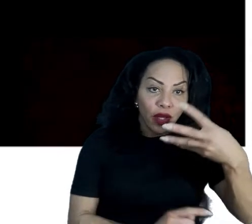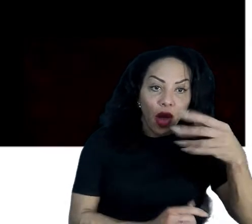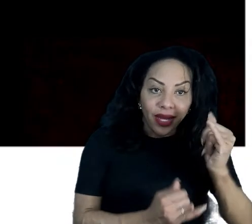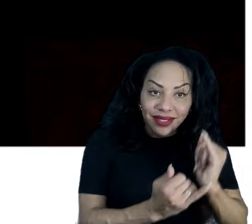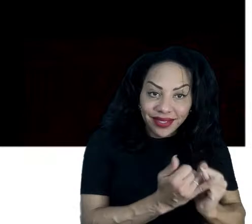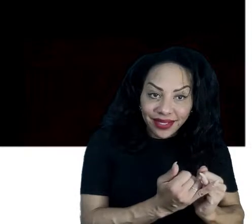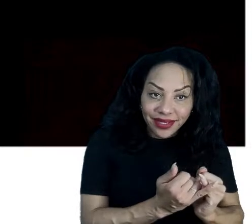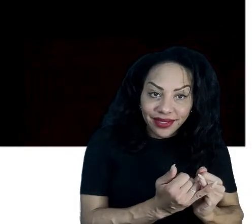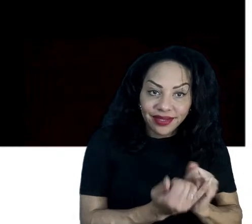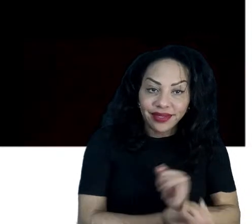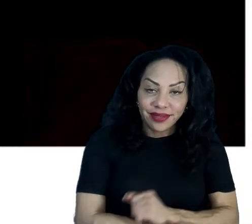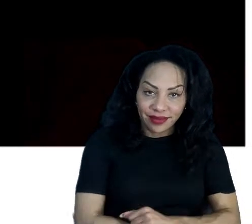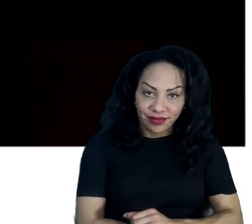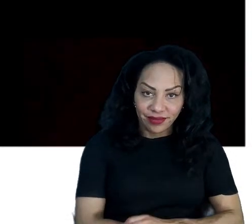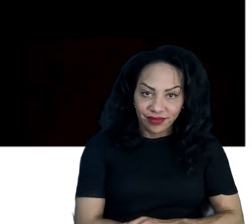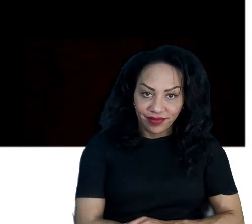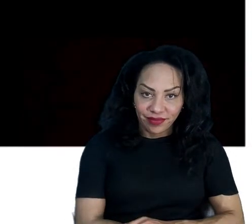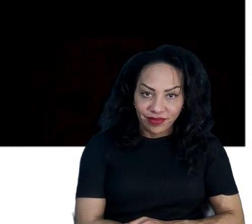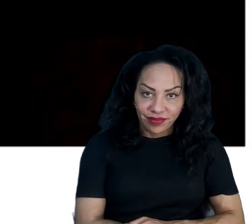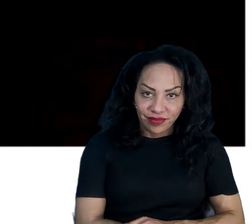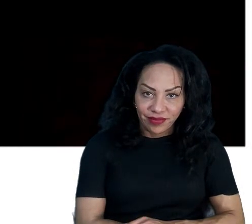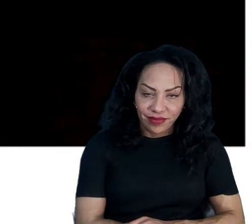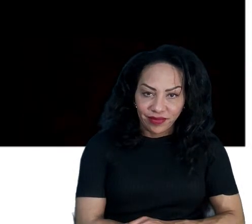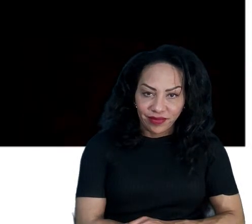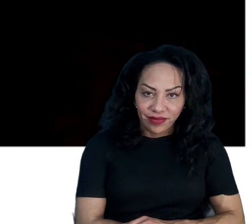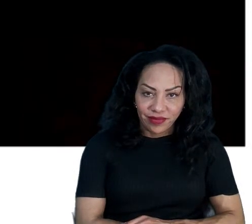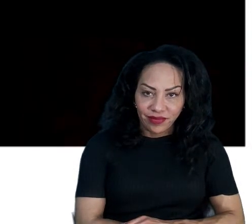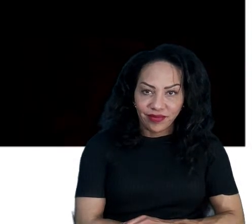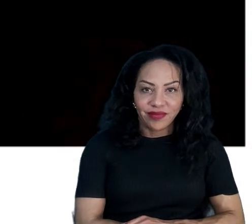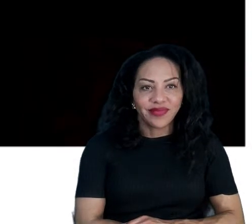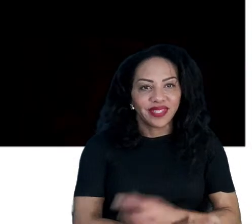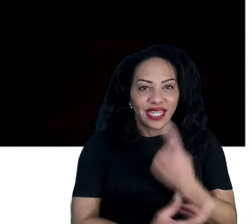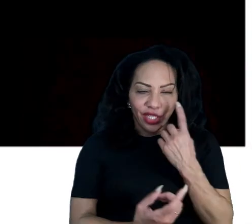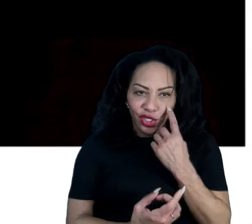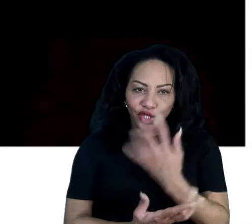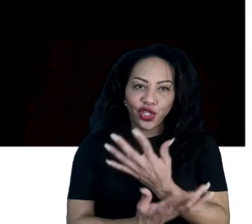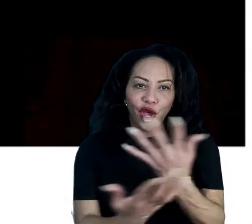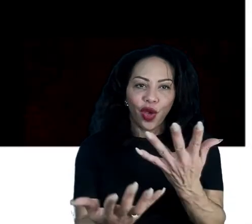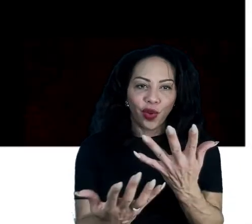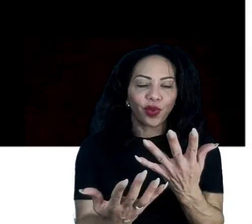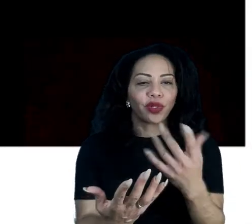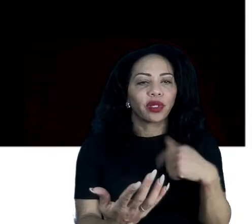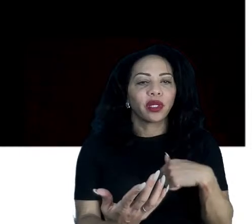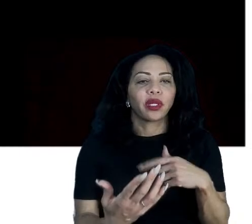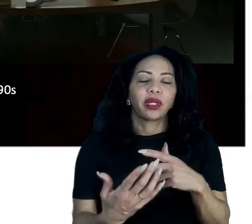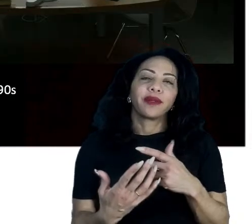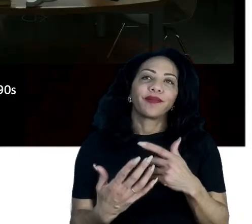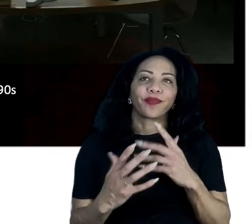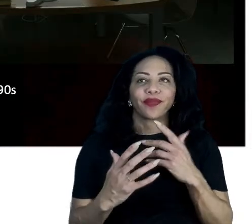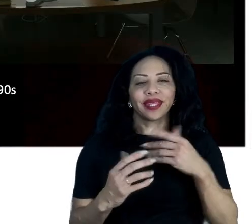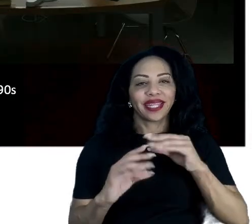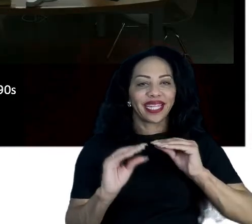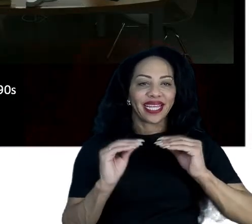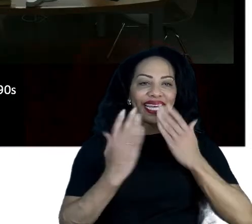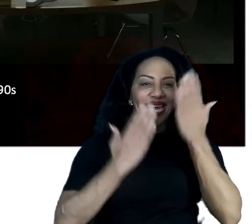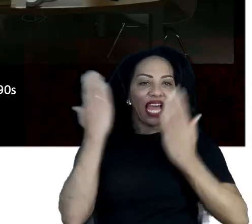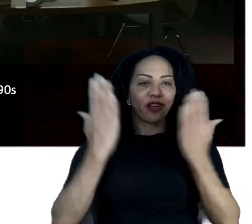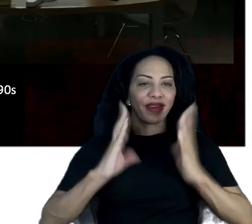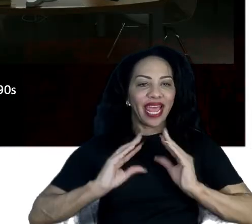And that explored the changing way in which gallery educators were thinking about what their practice